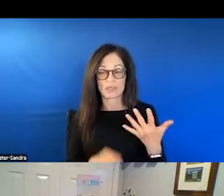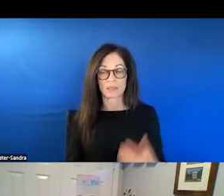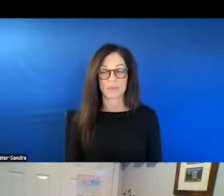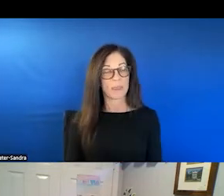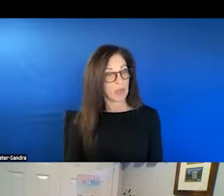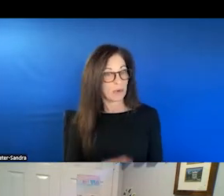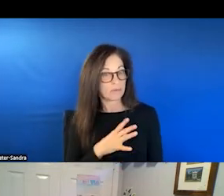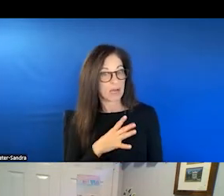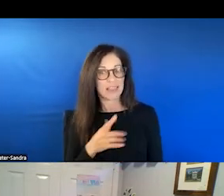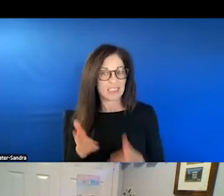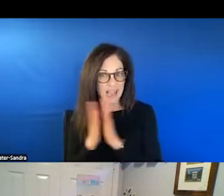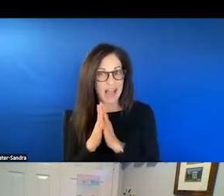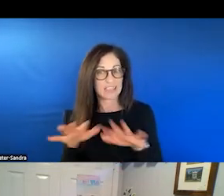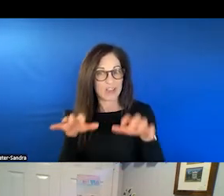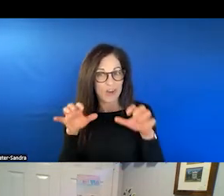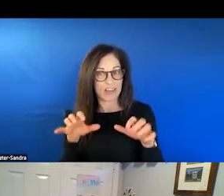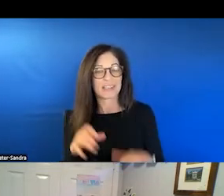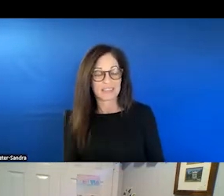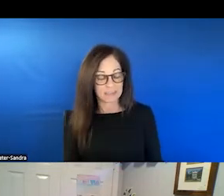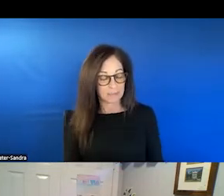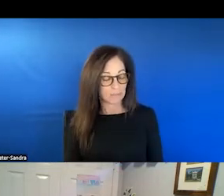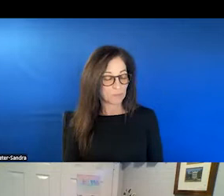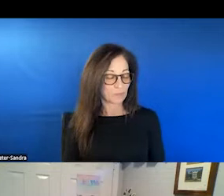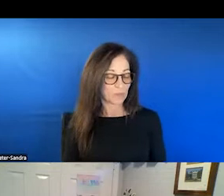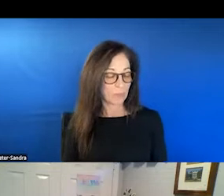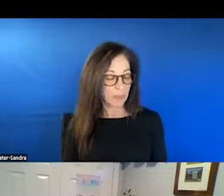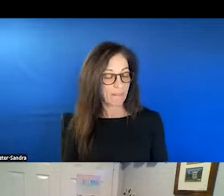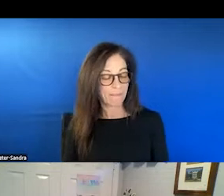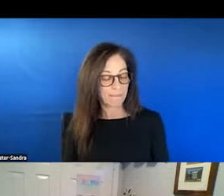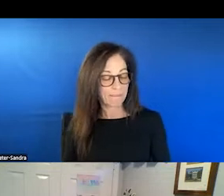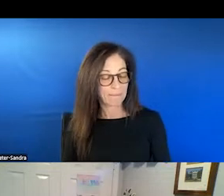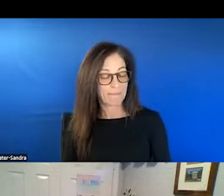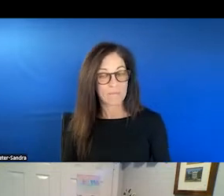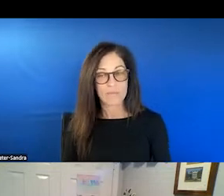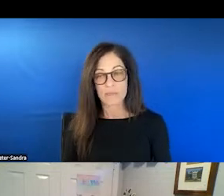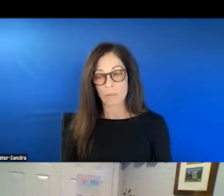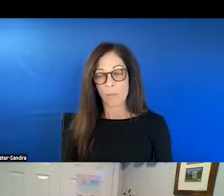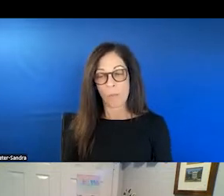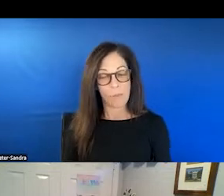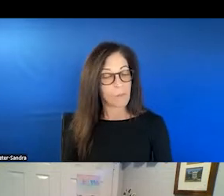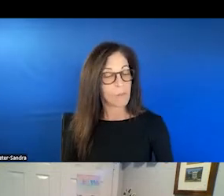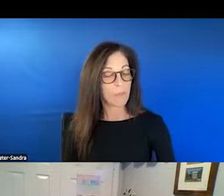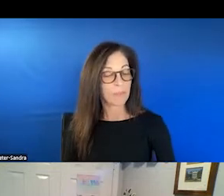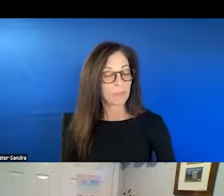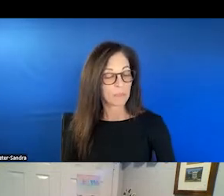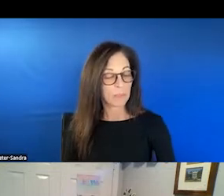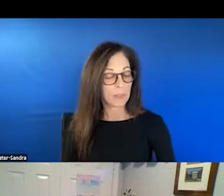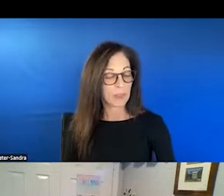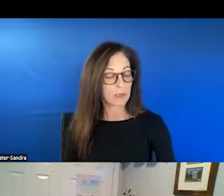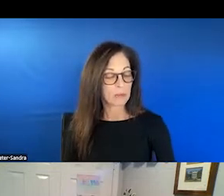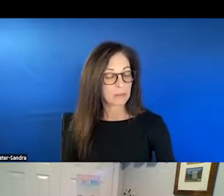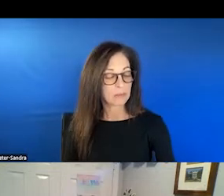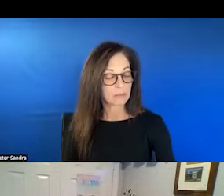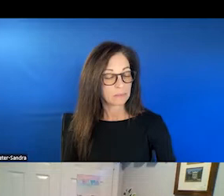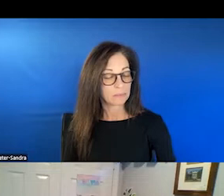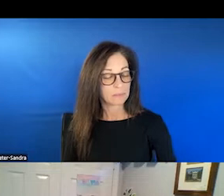poll the audience so and see what they say. You'll go ahead and put that answer in